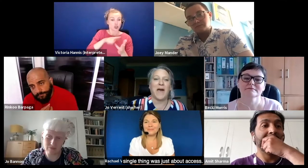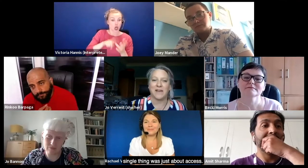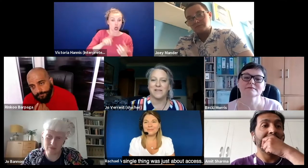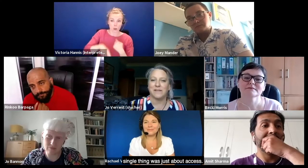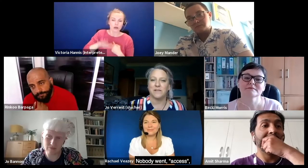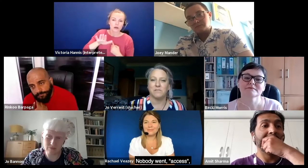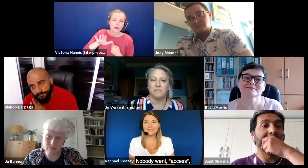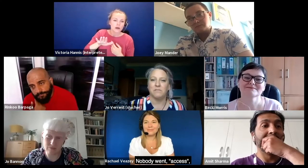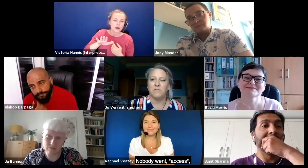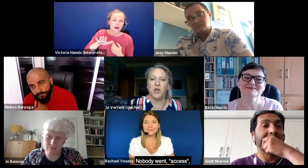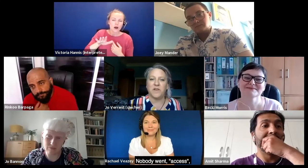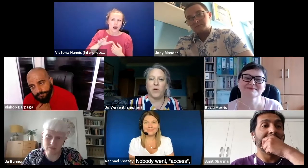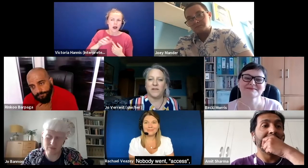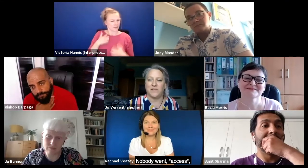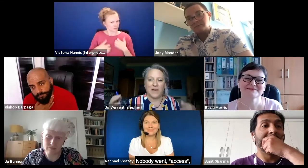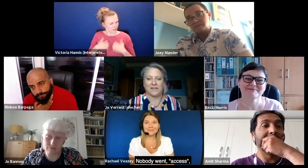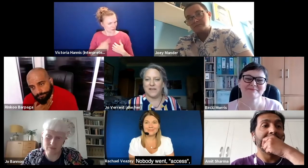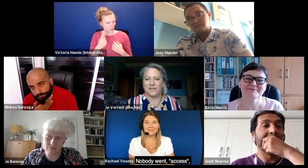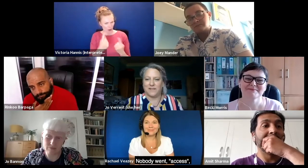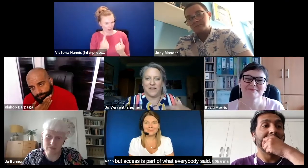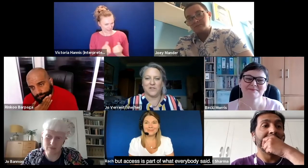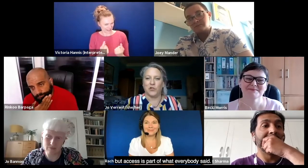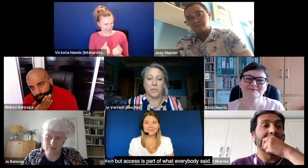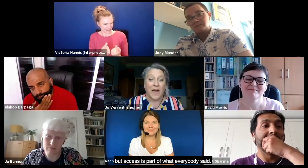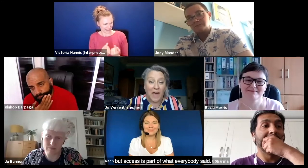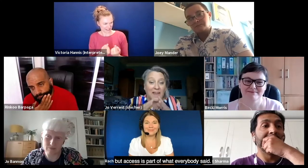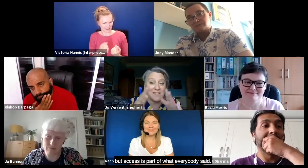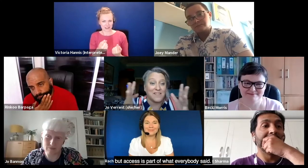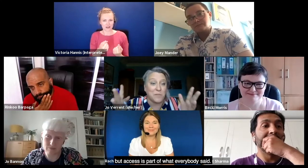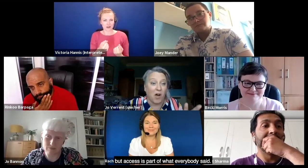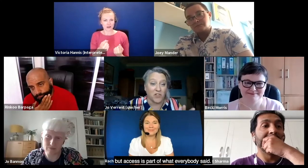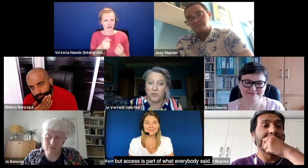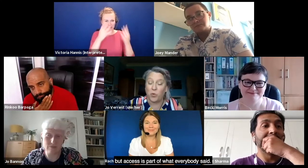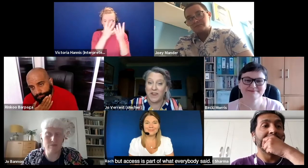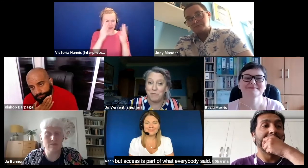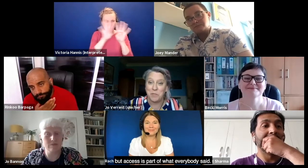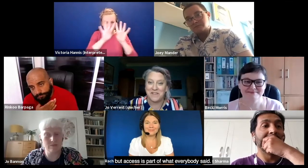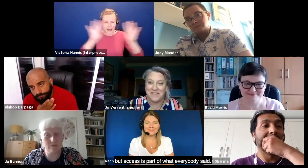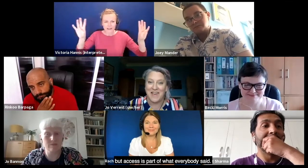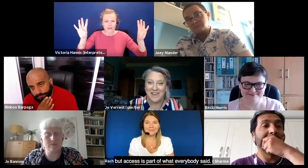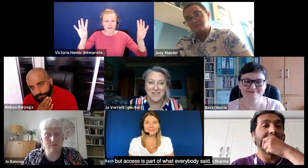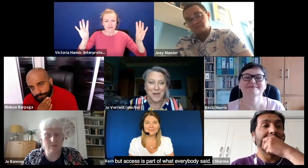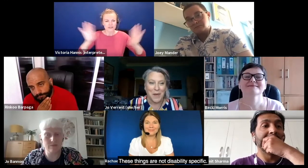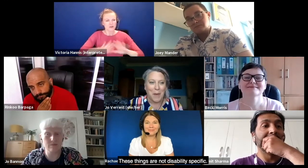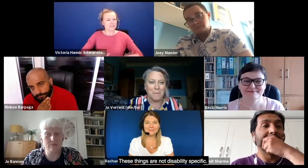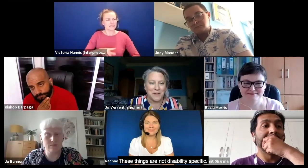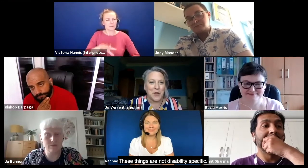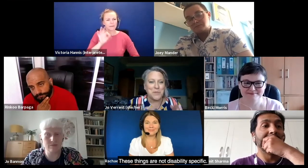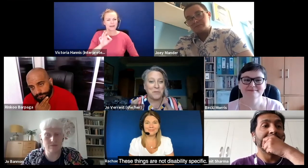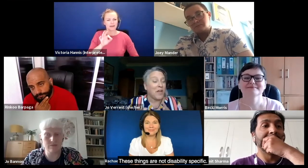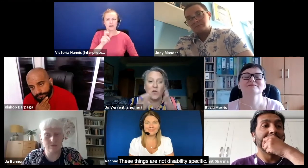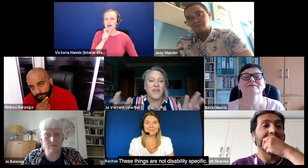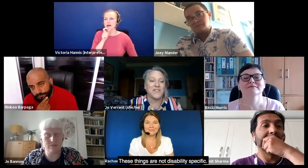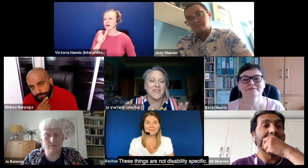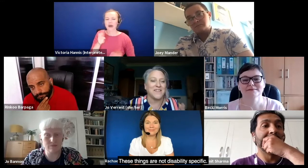just about access. Nobody went, access, it's got to be that. Access is part of what everybody said, but